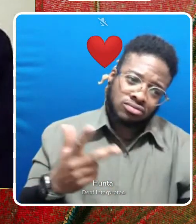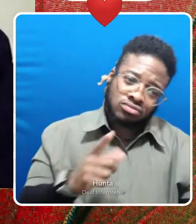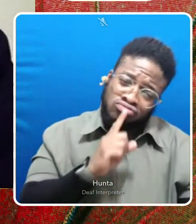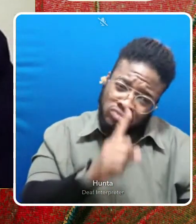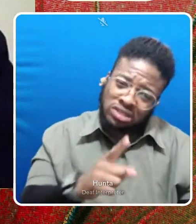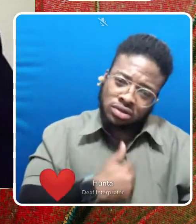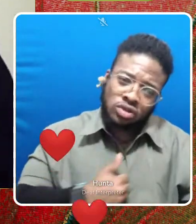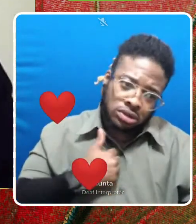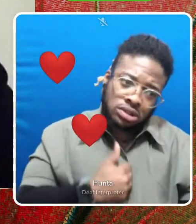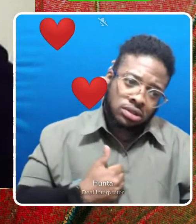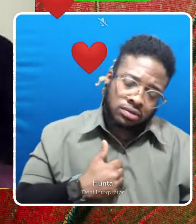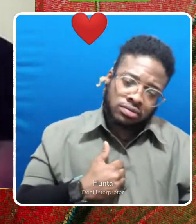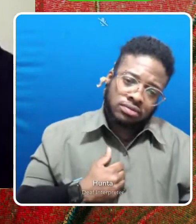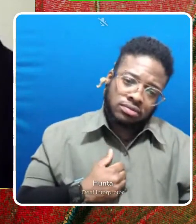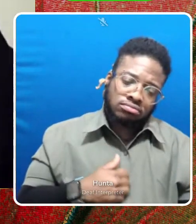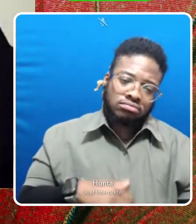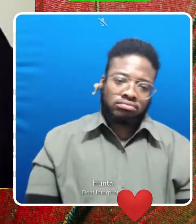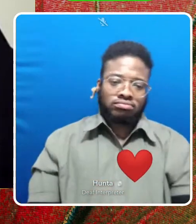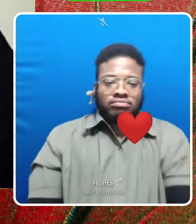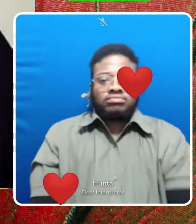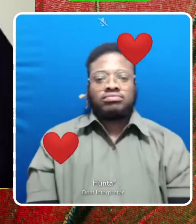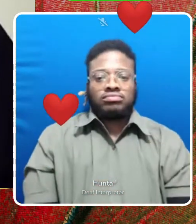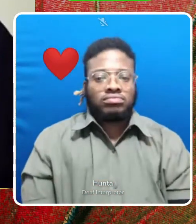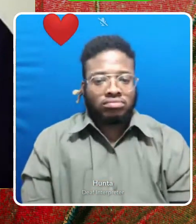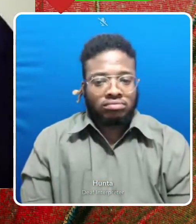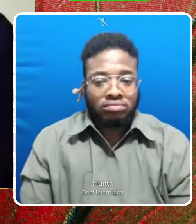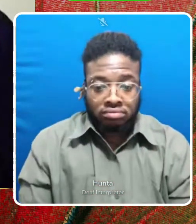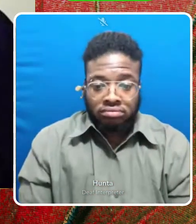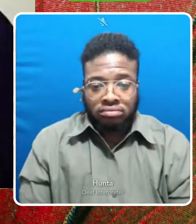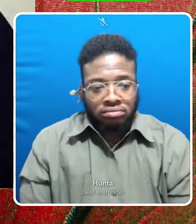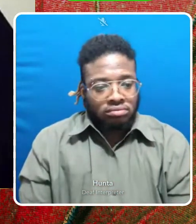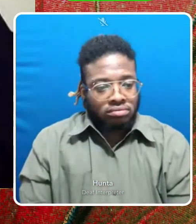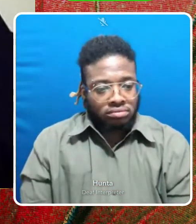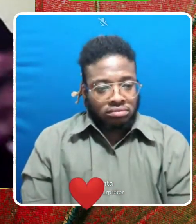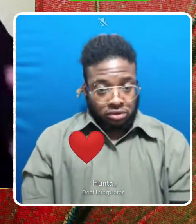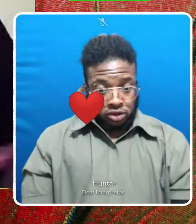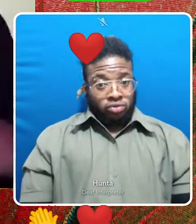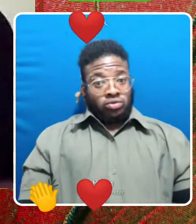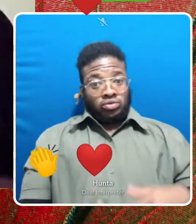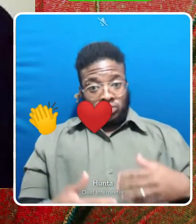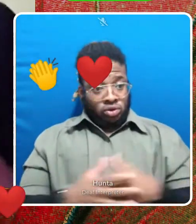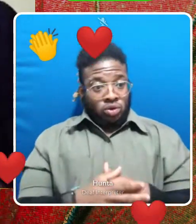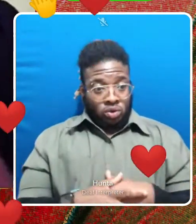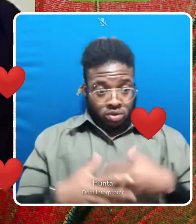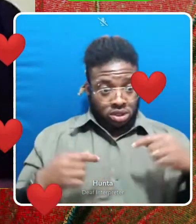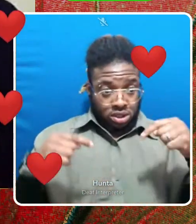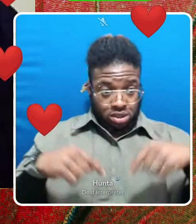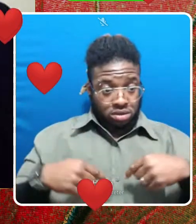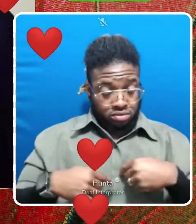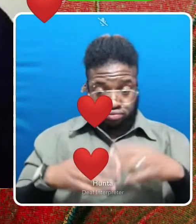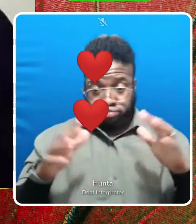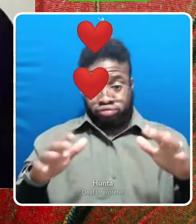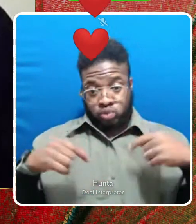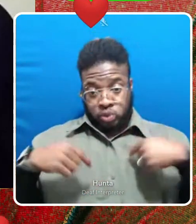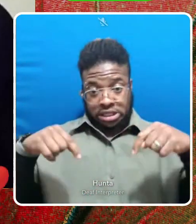Oh, yo, we here. We here. And within